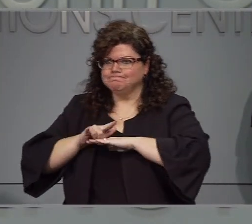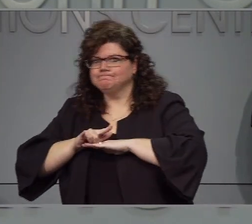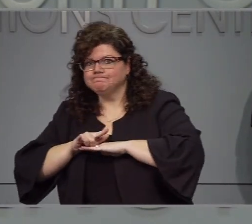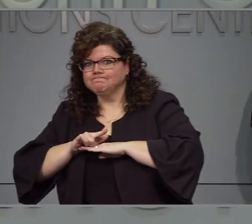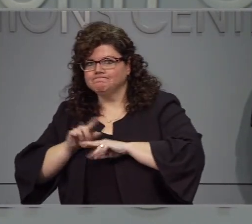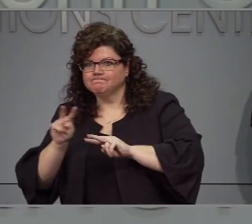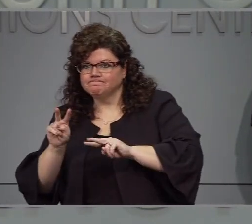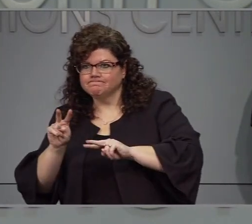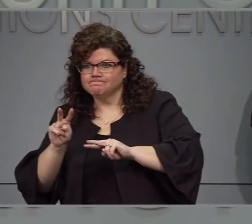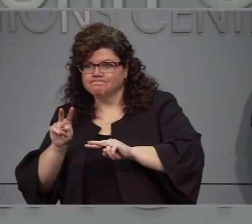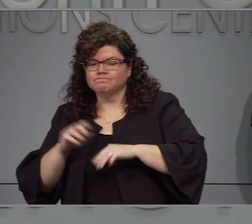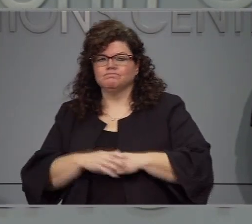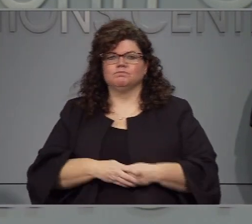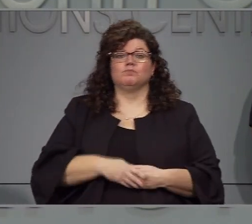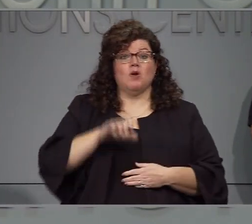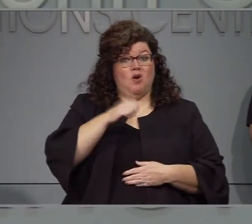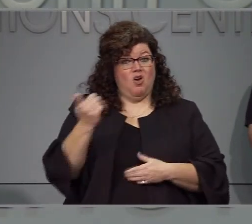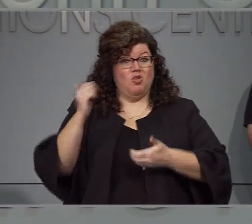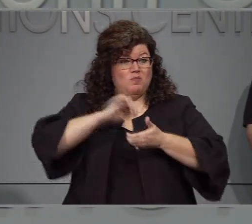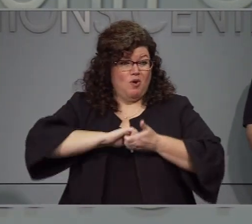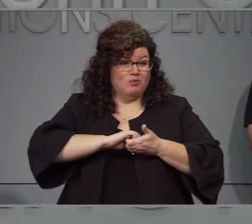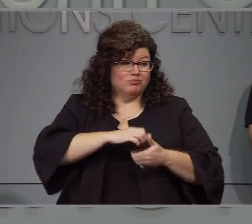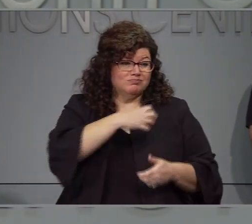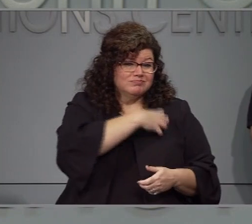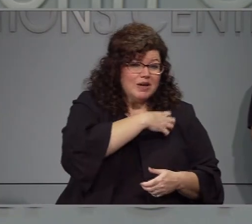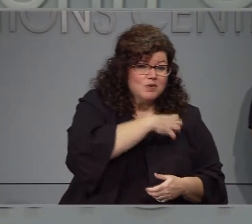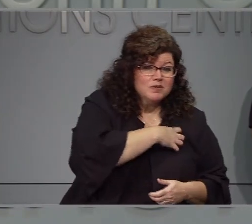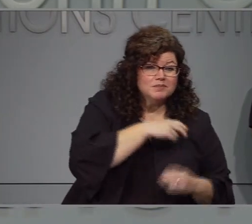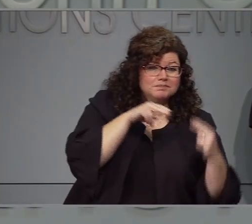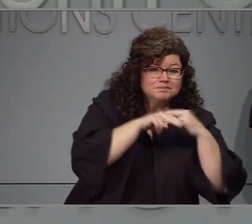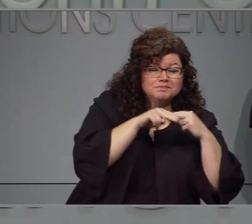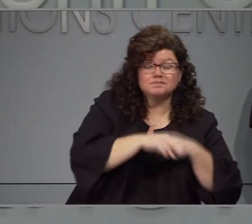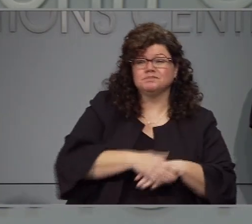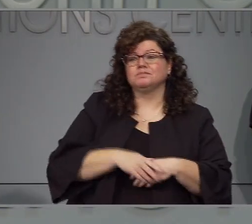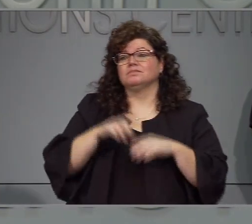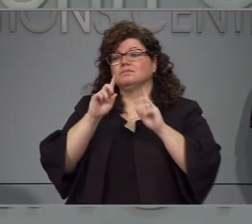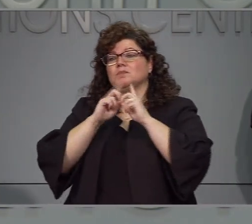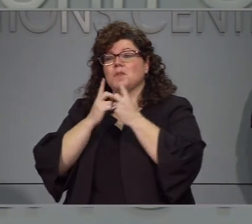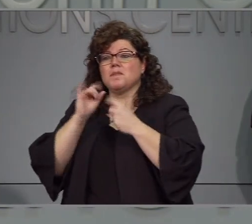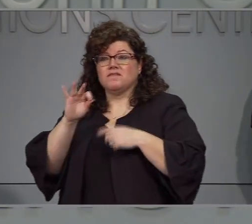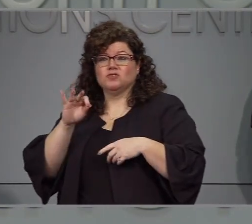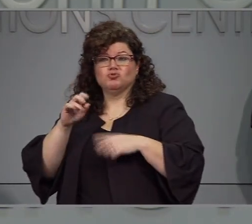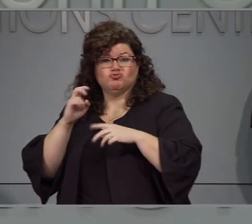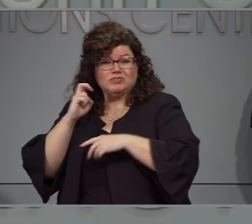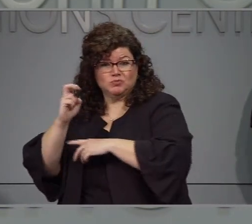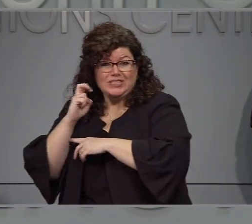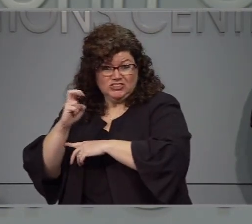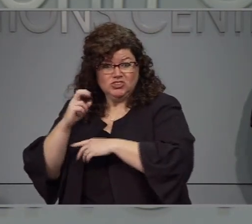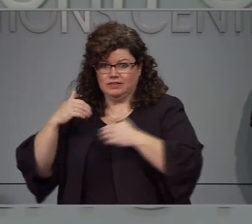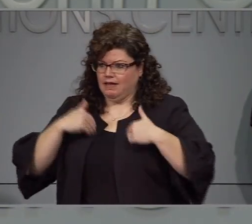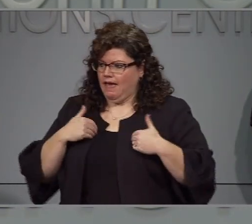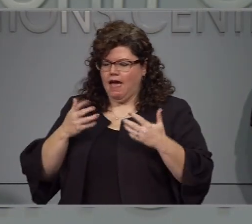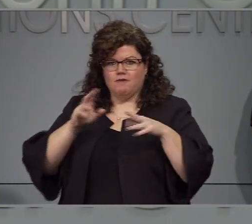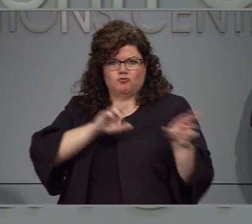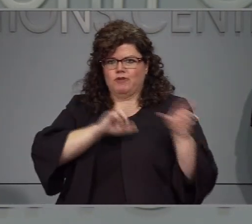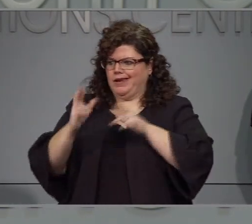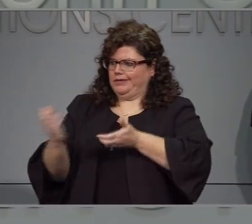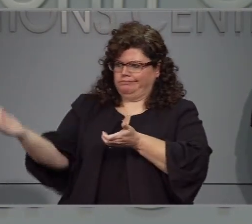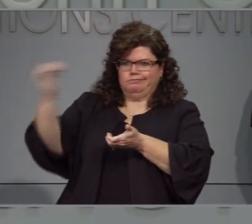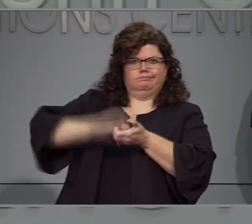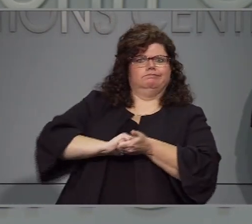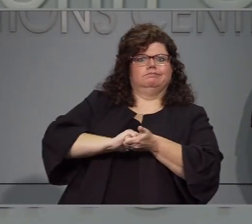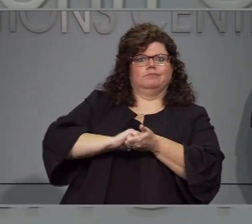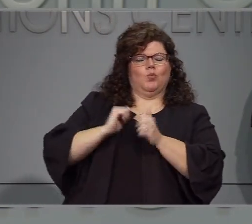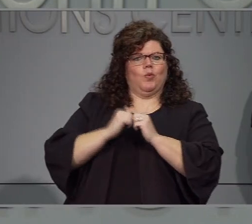state partners, such as the State Highway Patrol and the Department of Transportation, have resources either embedded with our county